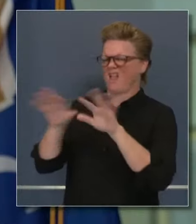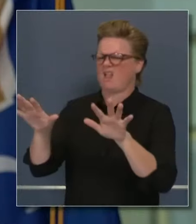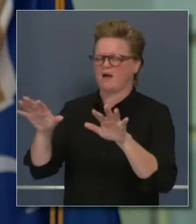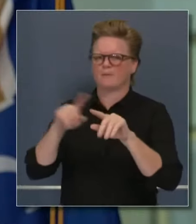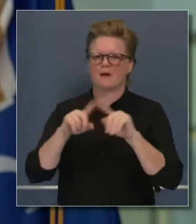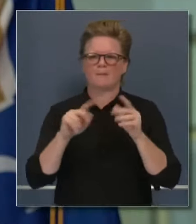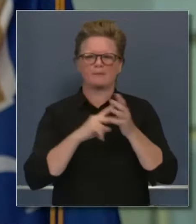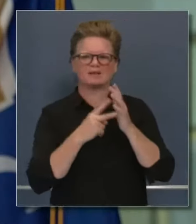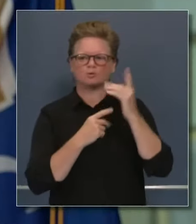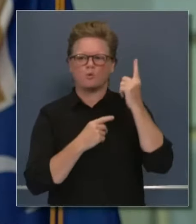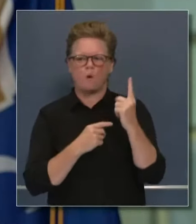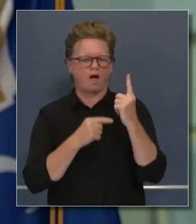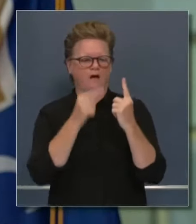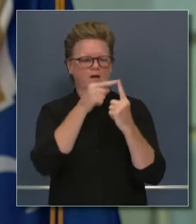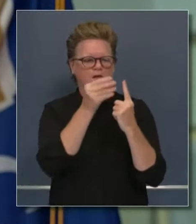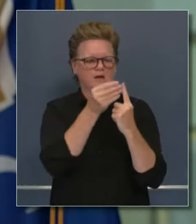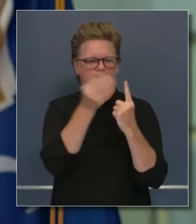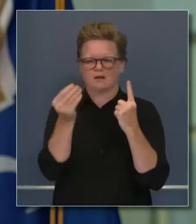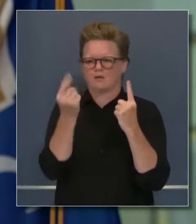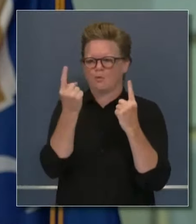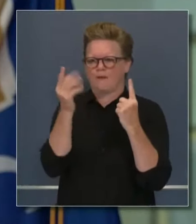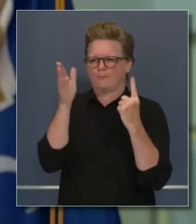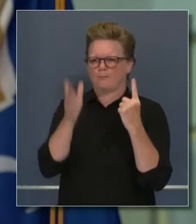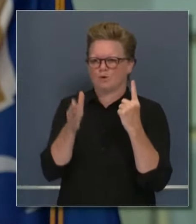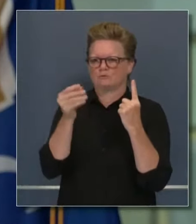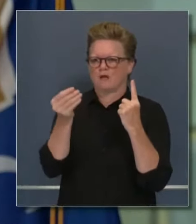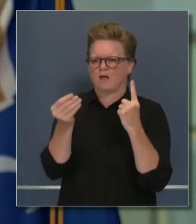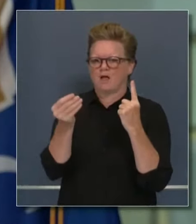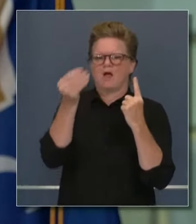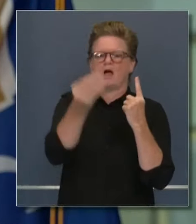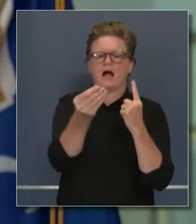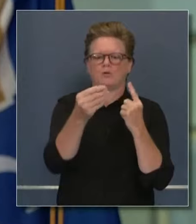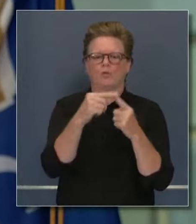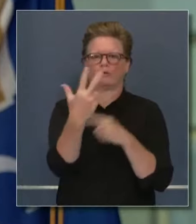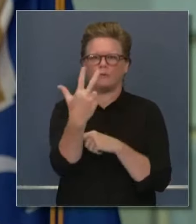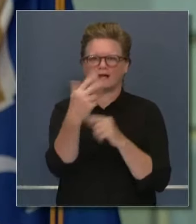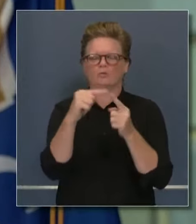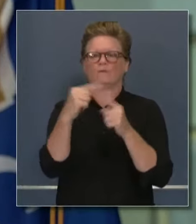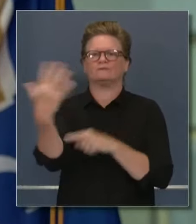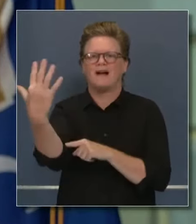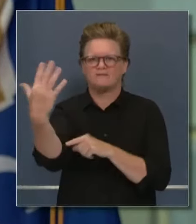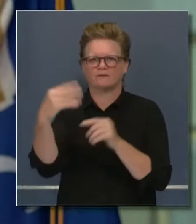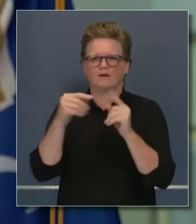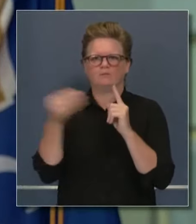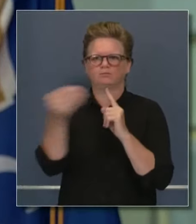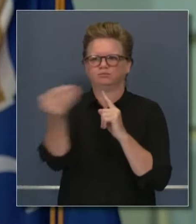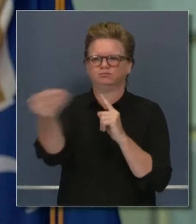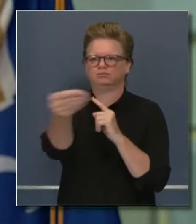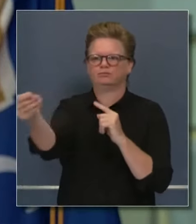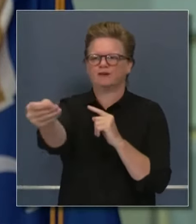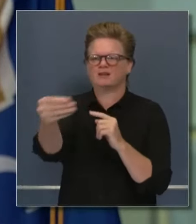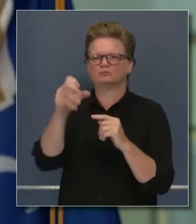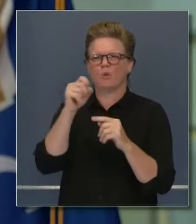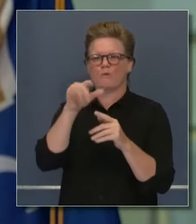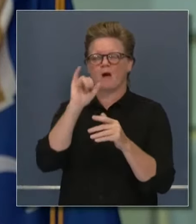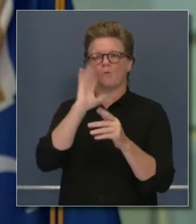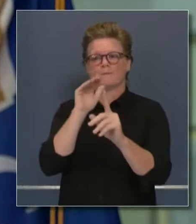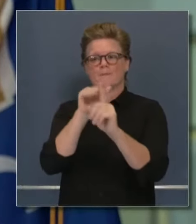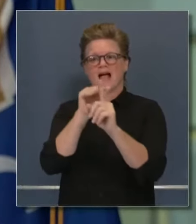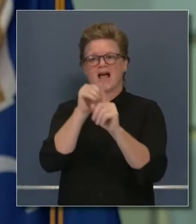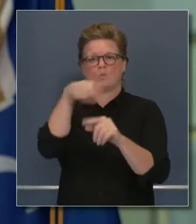we'll continue to see the numbers climb down or come down. I will just remind you that the R0 has for